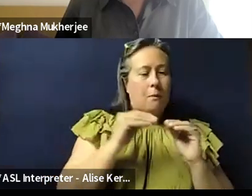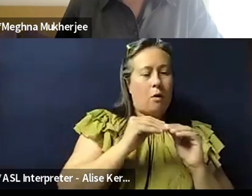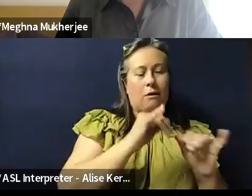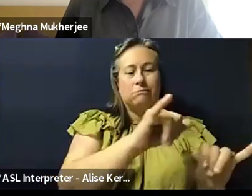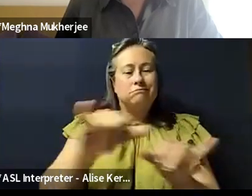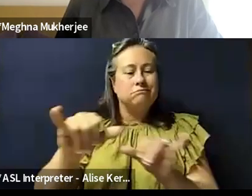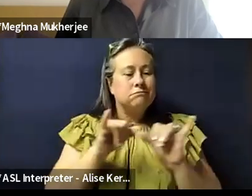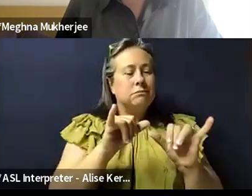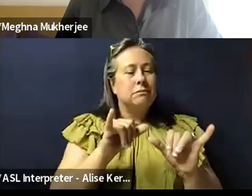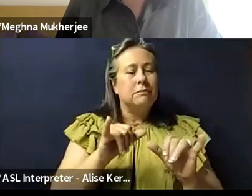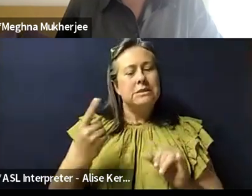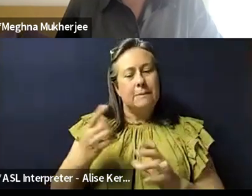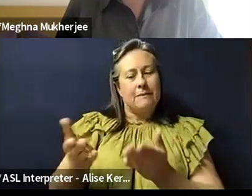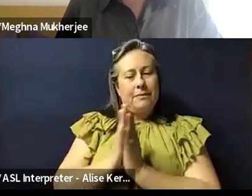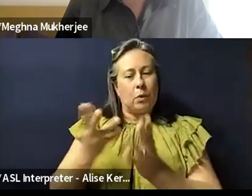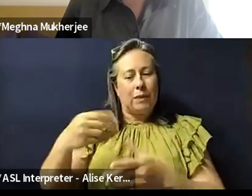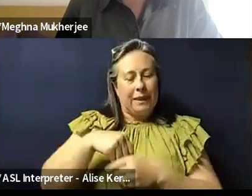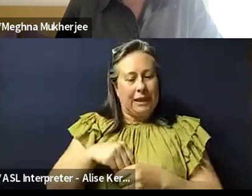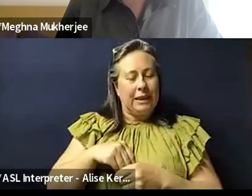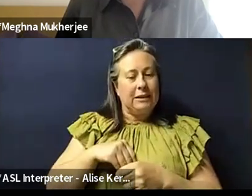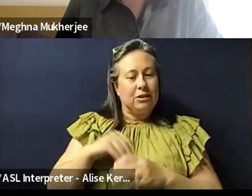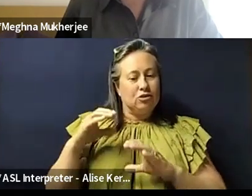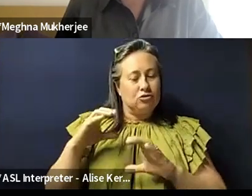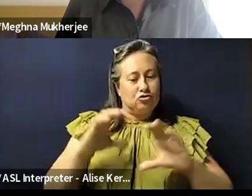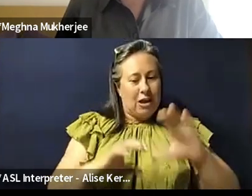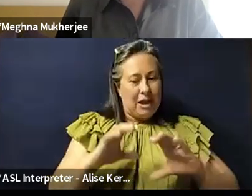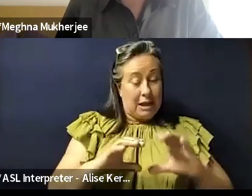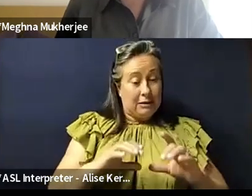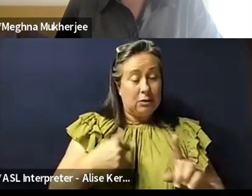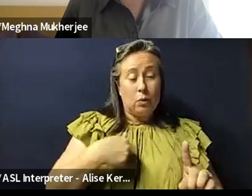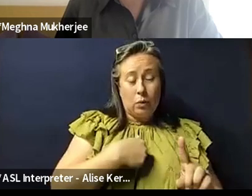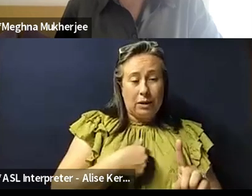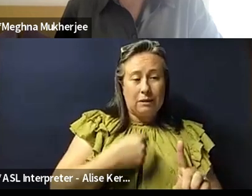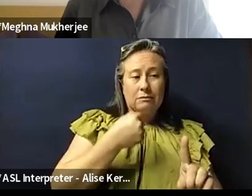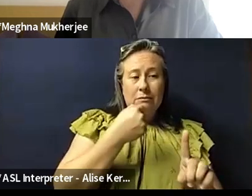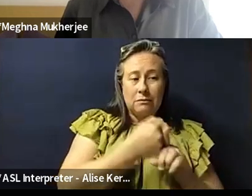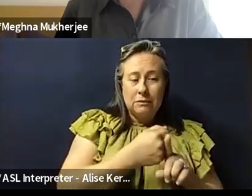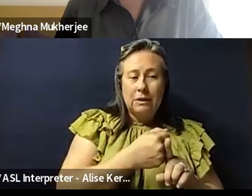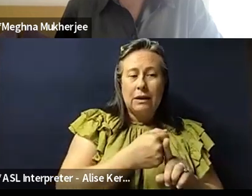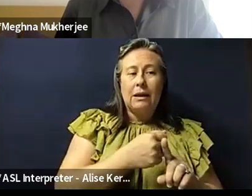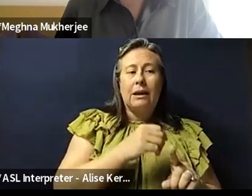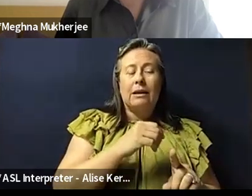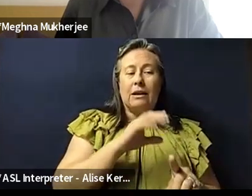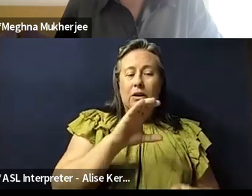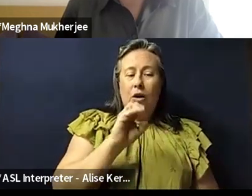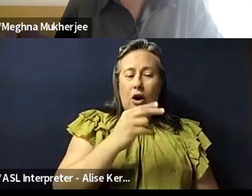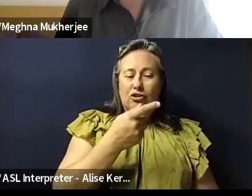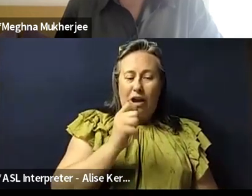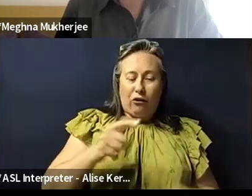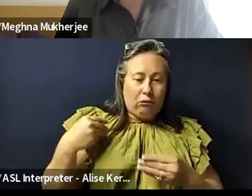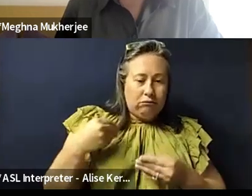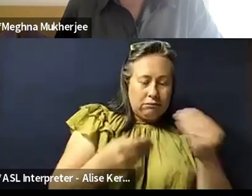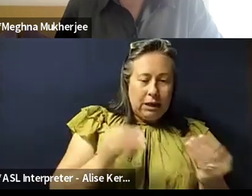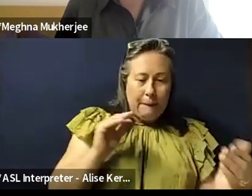chat whether we're sort of pitting congenital versus acquired disabilities and like, where does aging fit? I hope my talk showed that like I